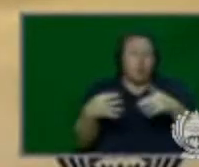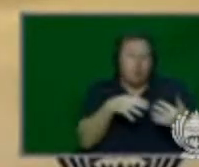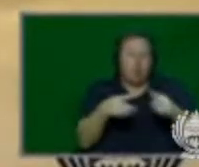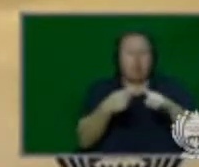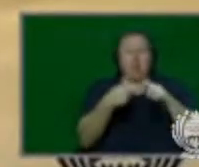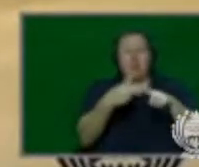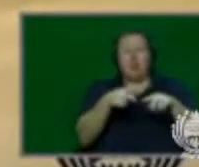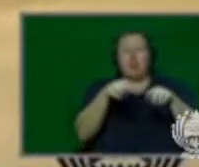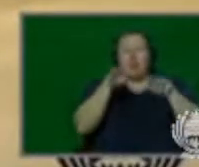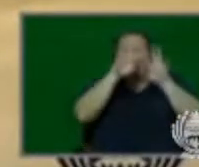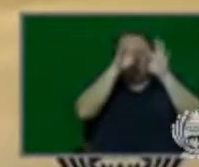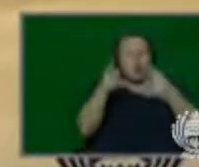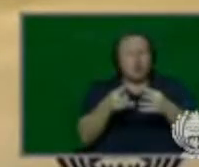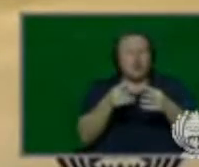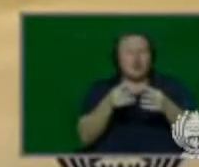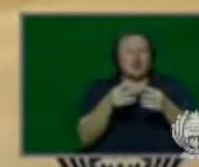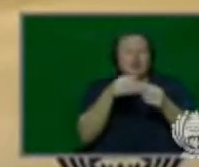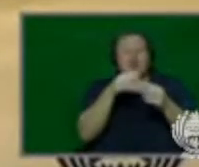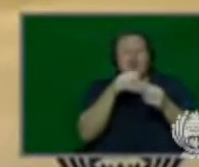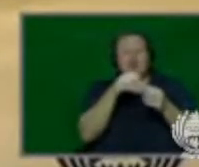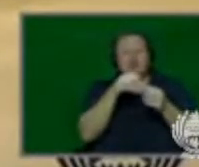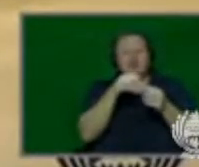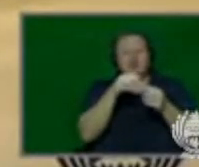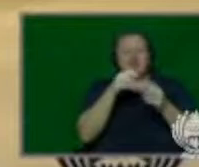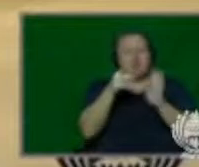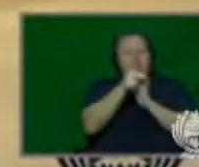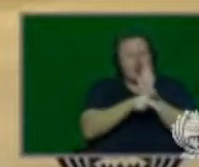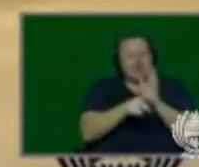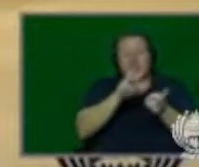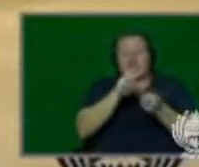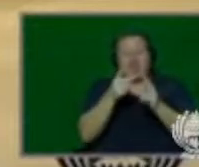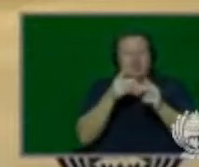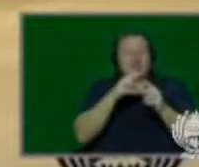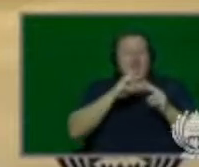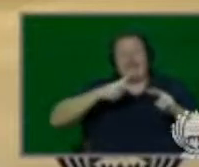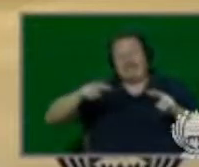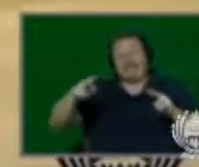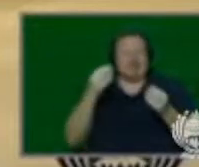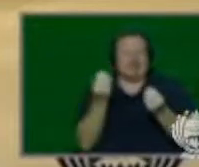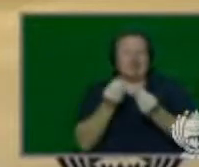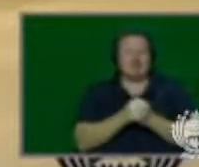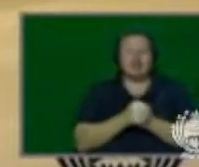thereof. Debt service costs will amount to